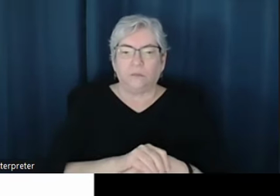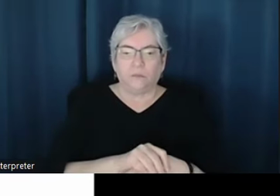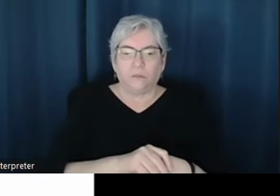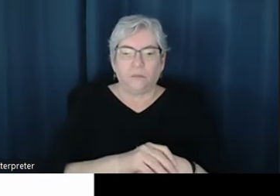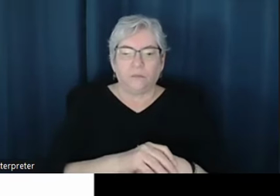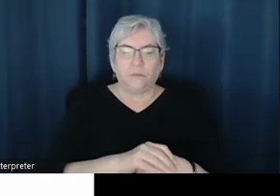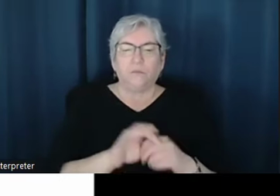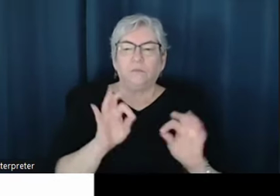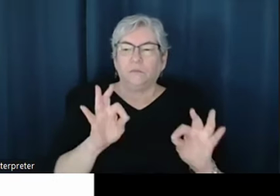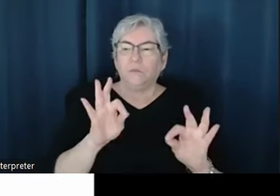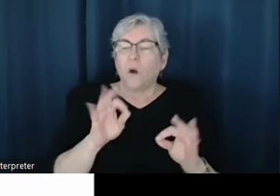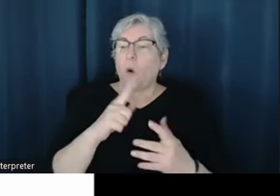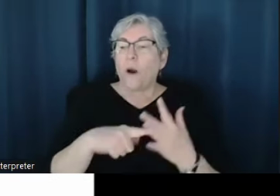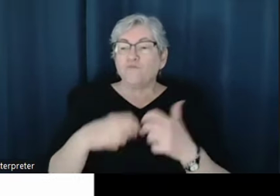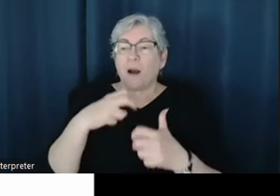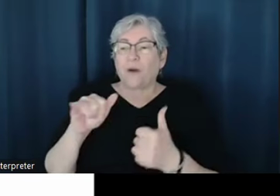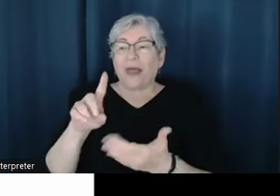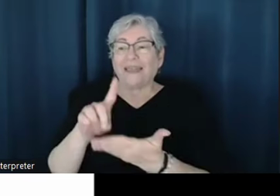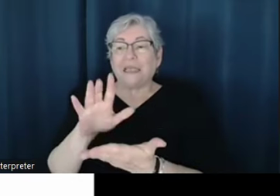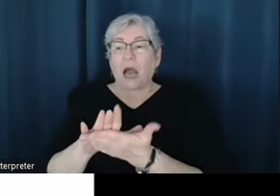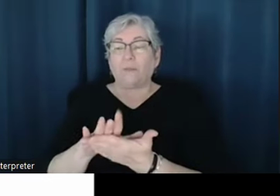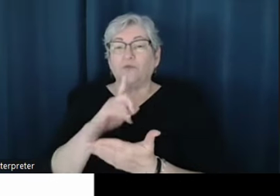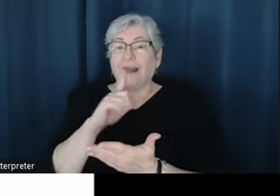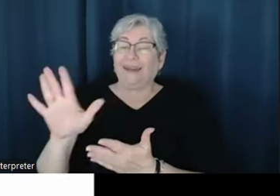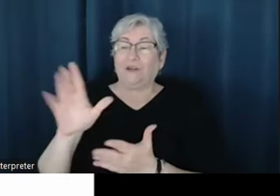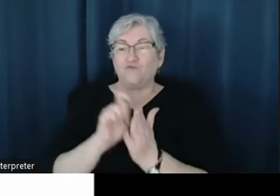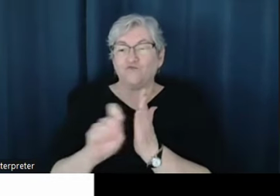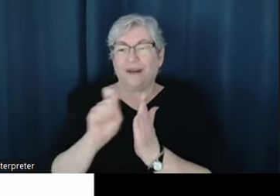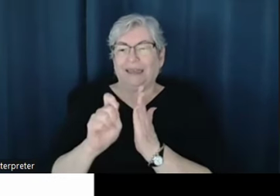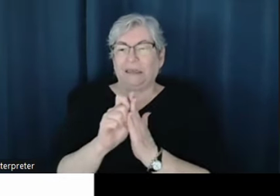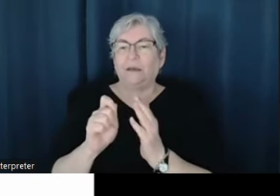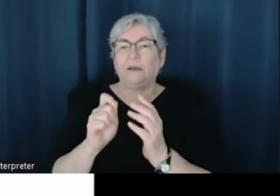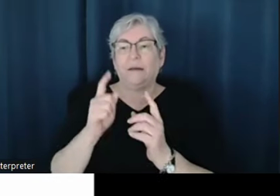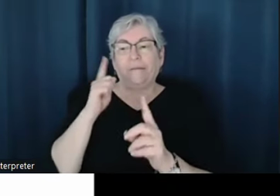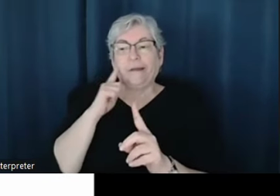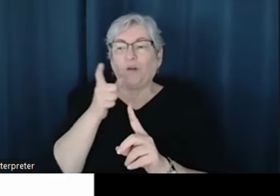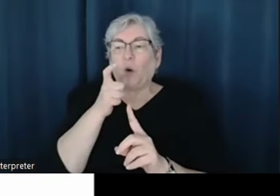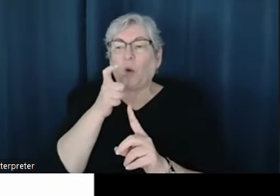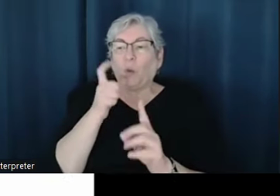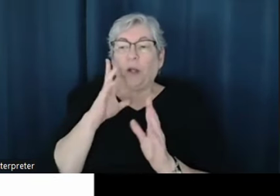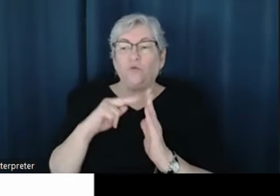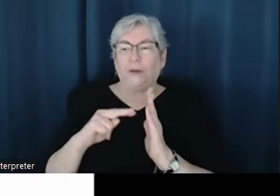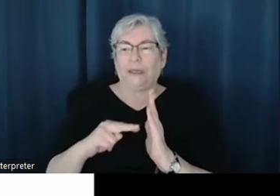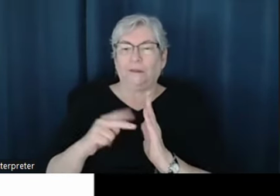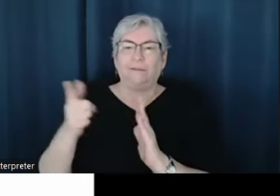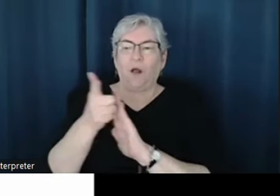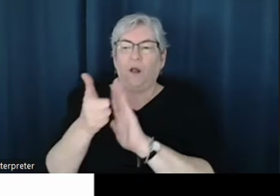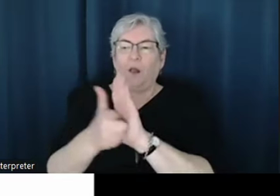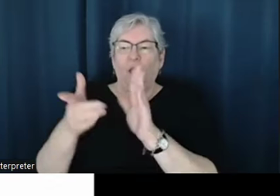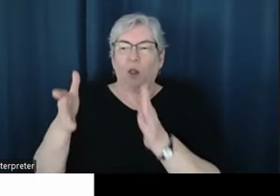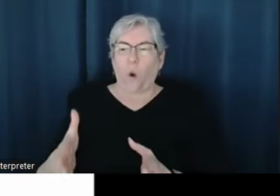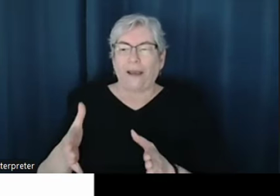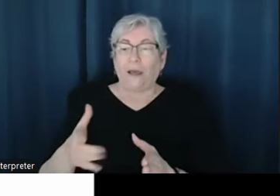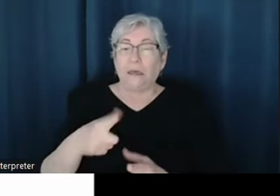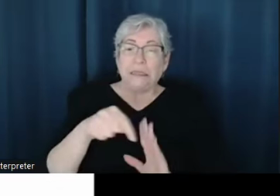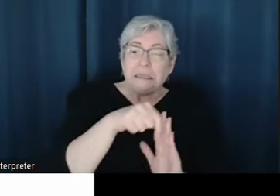Right. Yeah, the problem with that document is it was primarily written with a legal audience in mind. And so by being